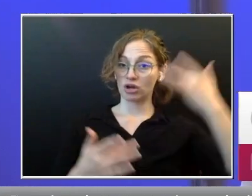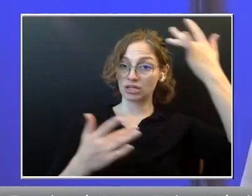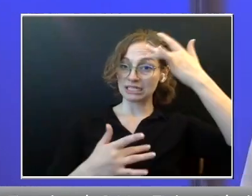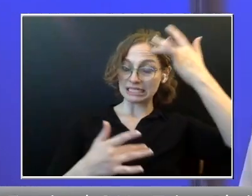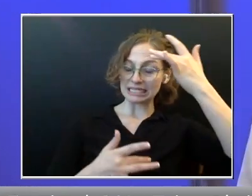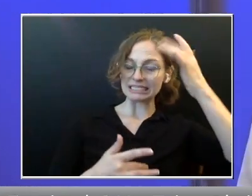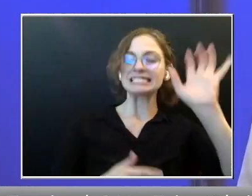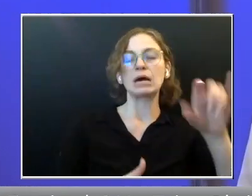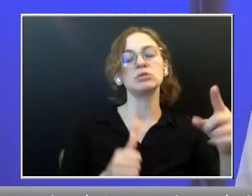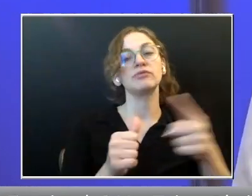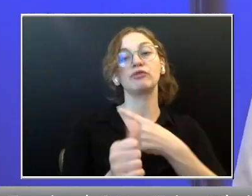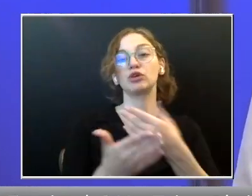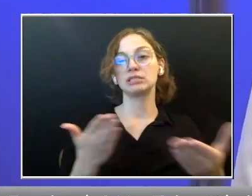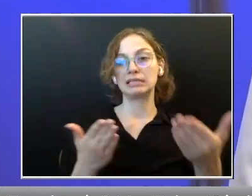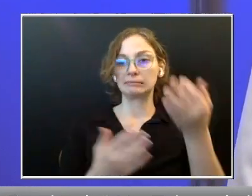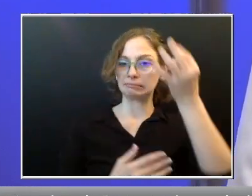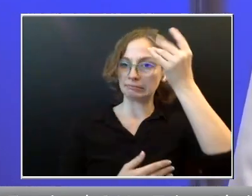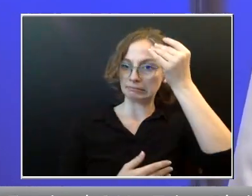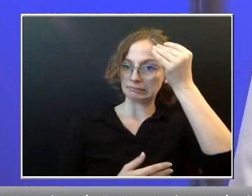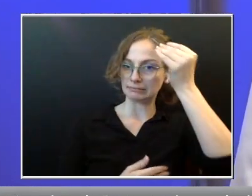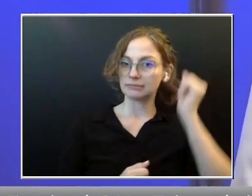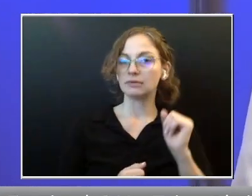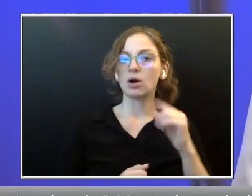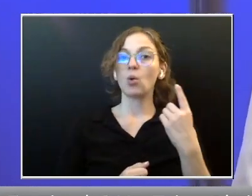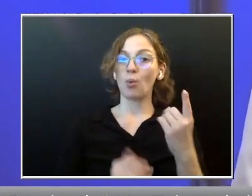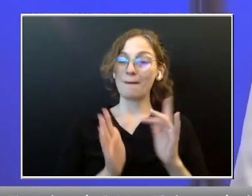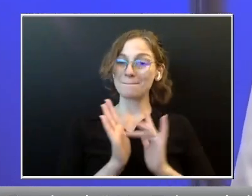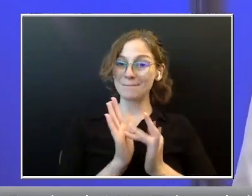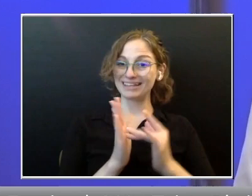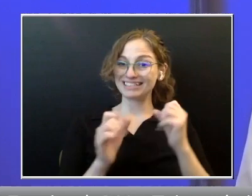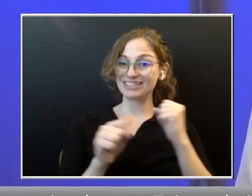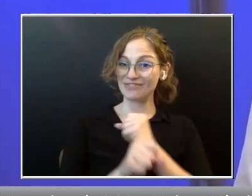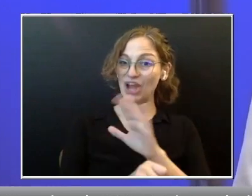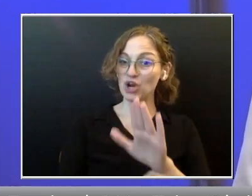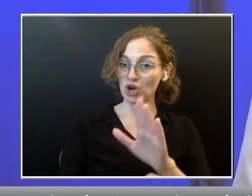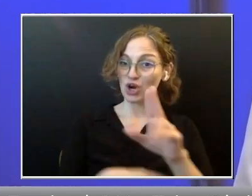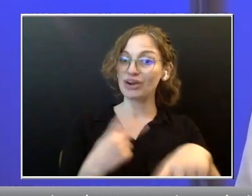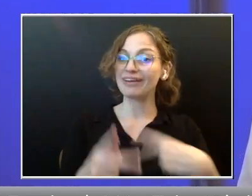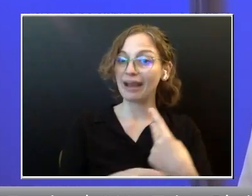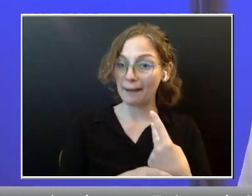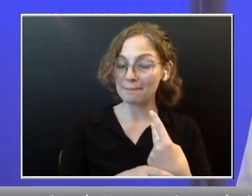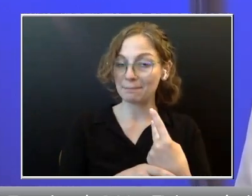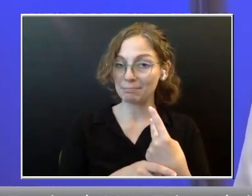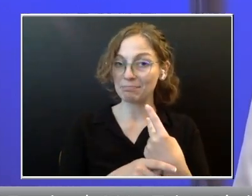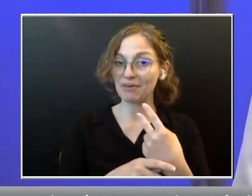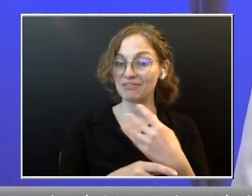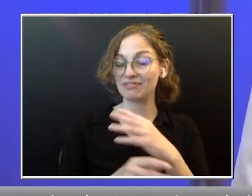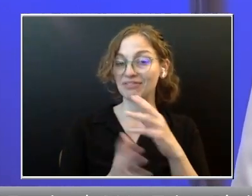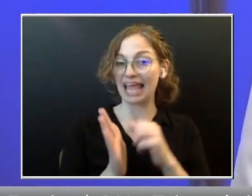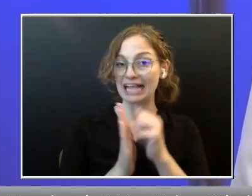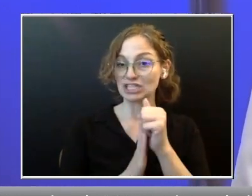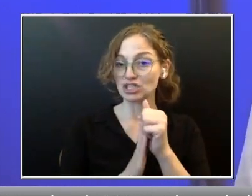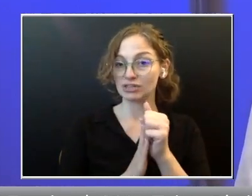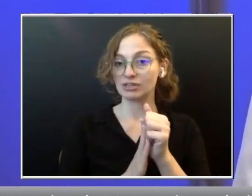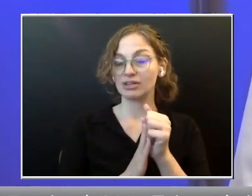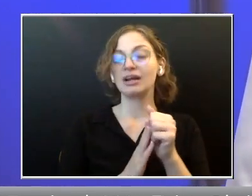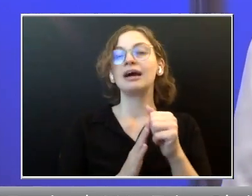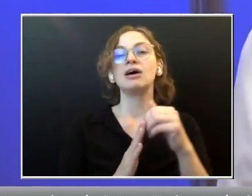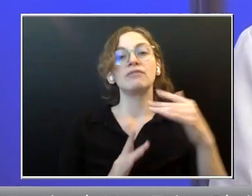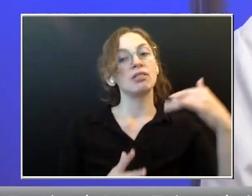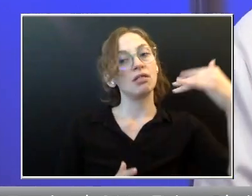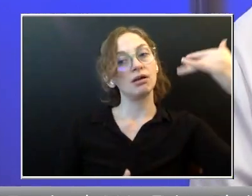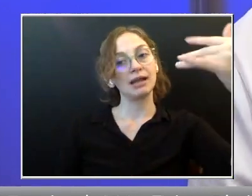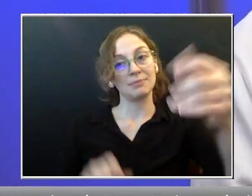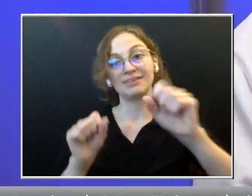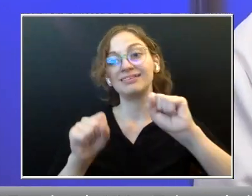one of the medicines to fight her type of cancer, Herceptin, over a long period of time can cause heart problems. Hence